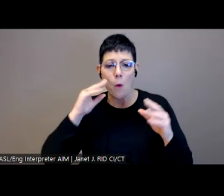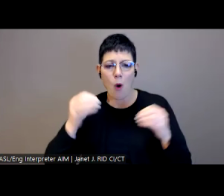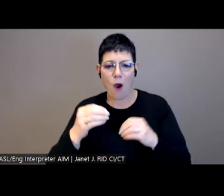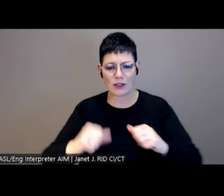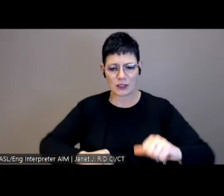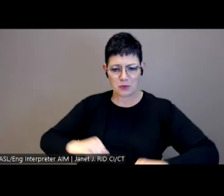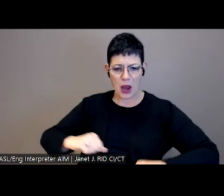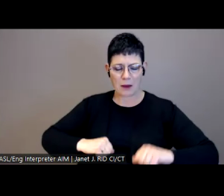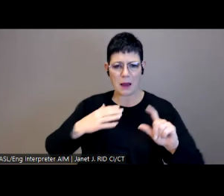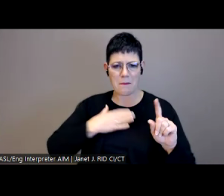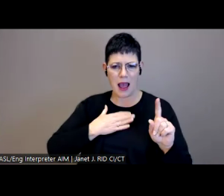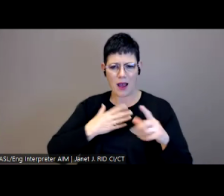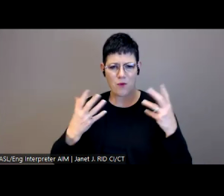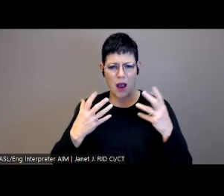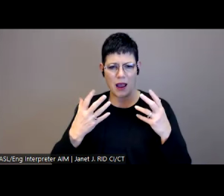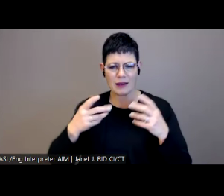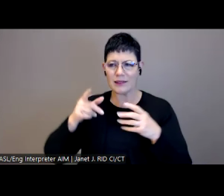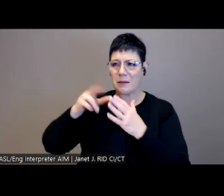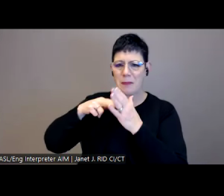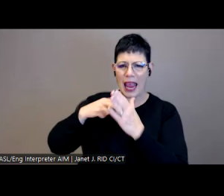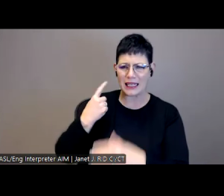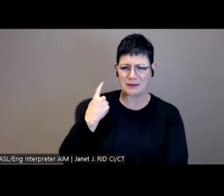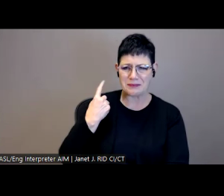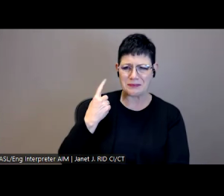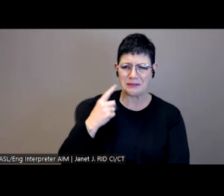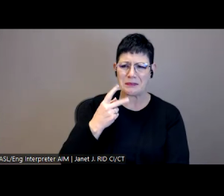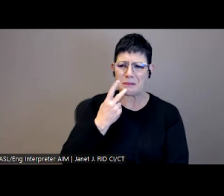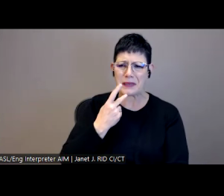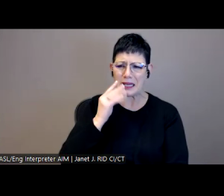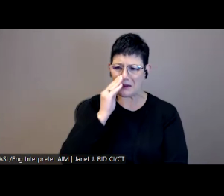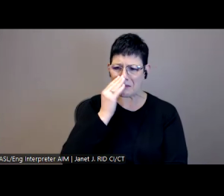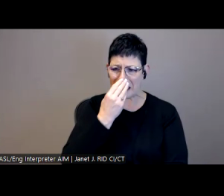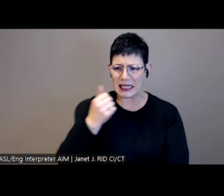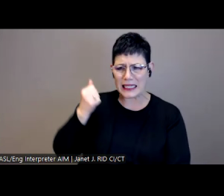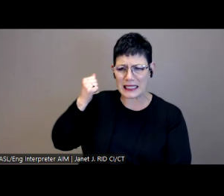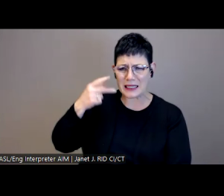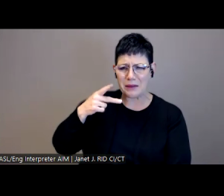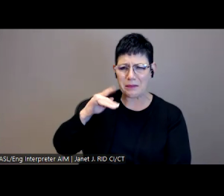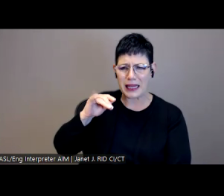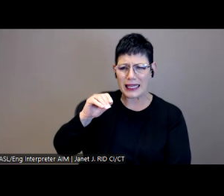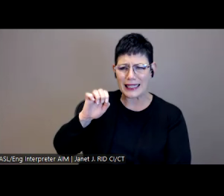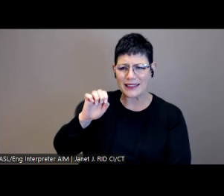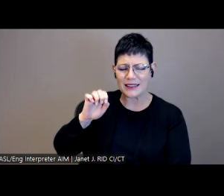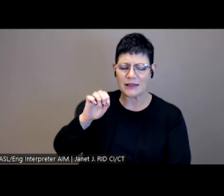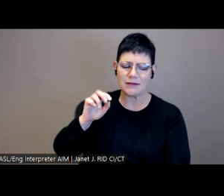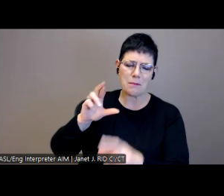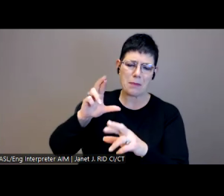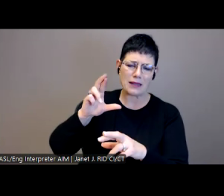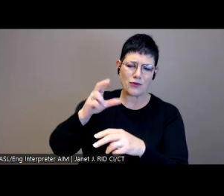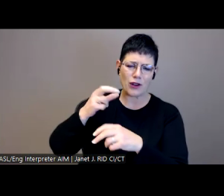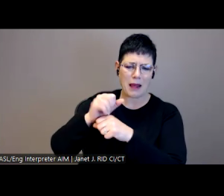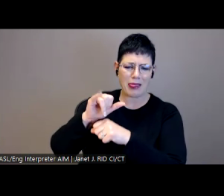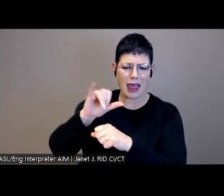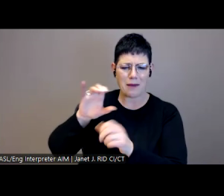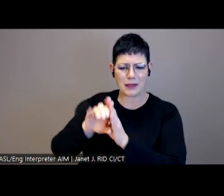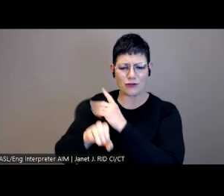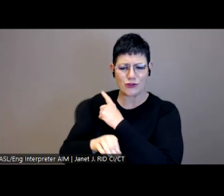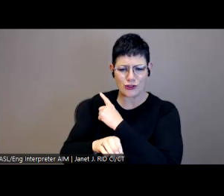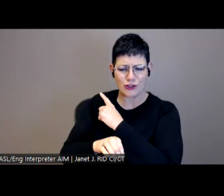about the painting of pink peonies above my head. My best friend made that painting. So I love to get to talk about